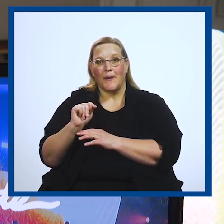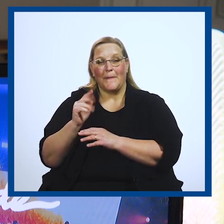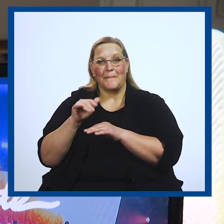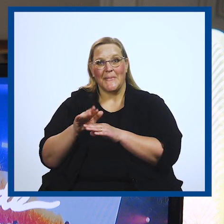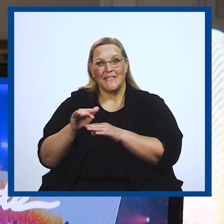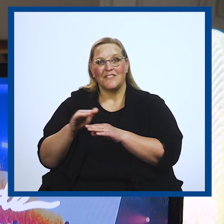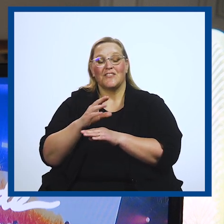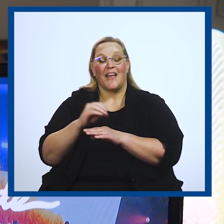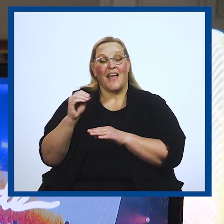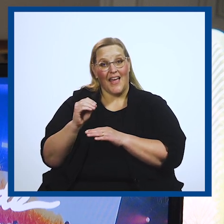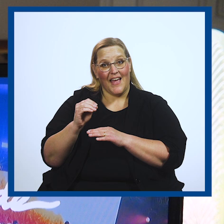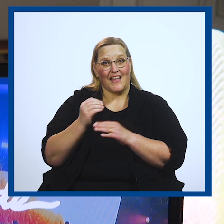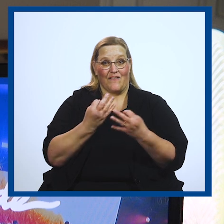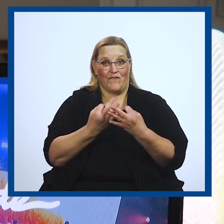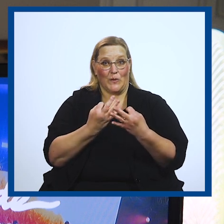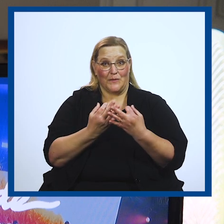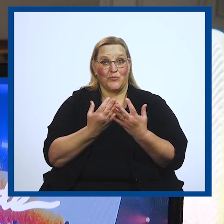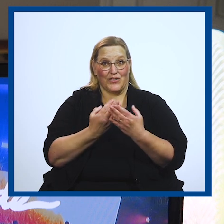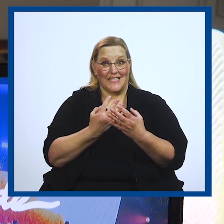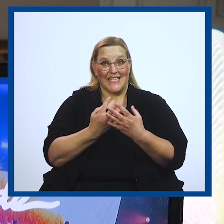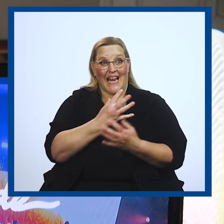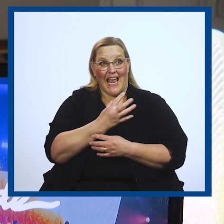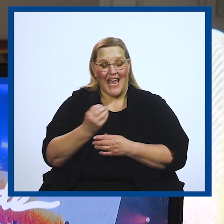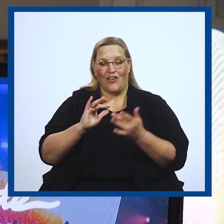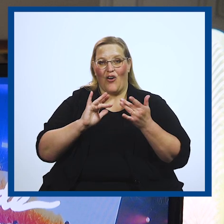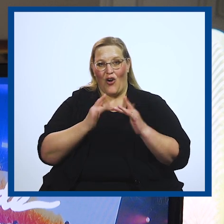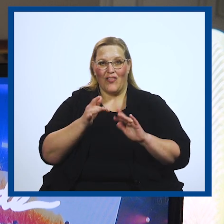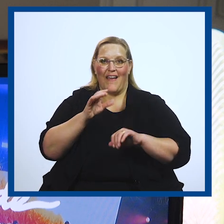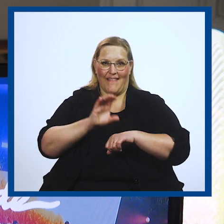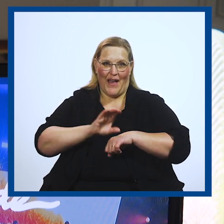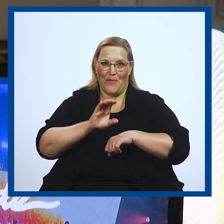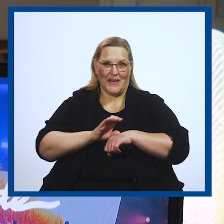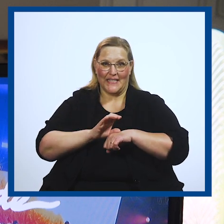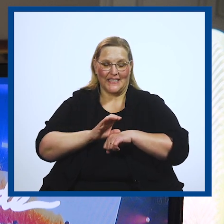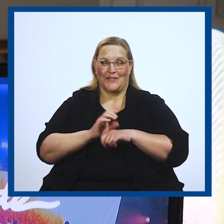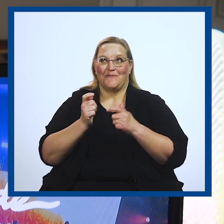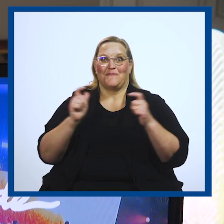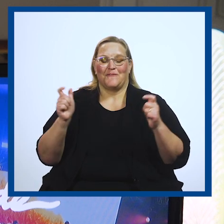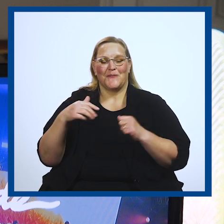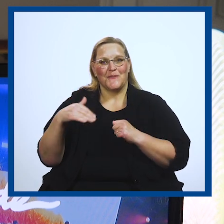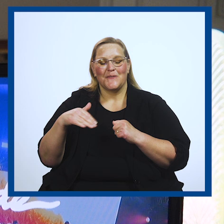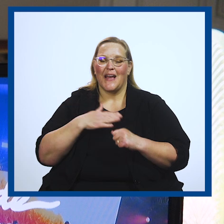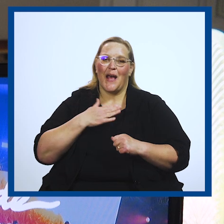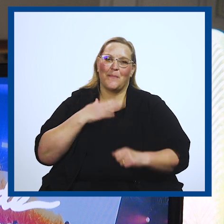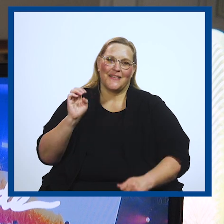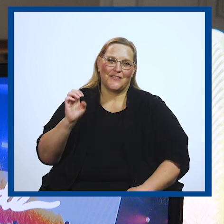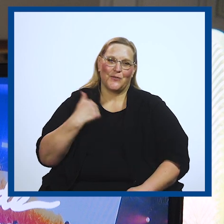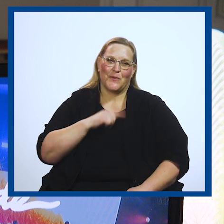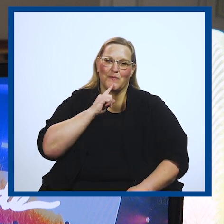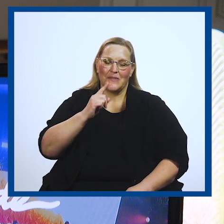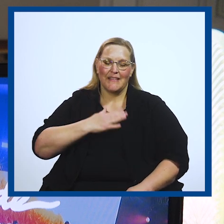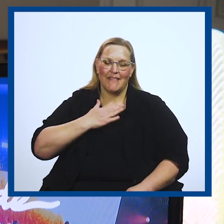have an online campus that has exploded, which is larger than any of our campuses. The first one I want to say is this: Happy Easter. We are